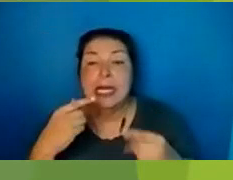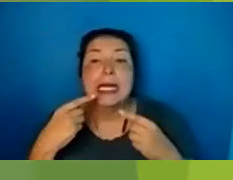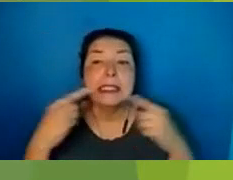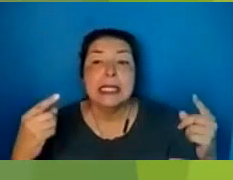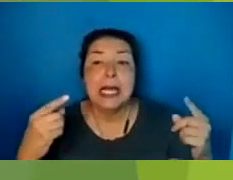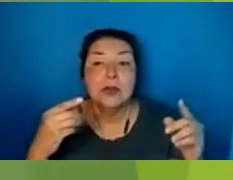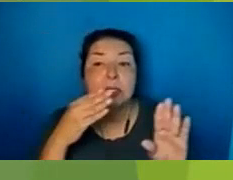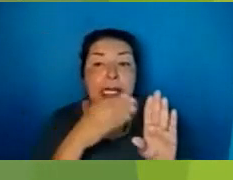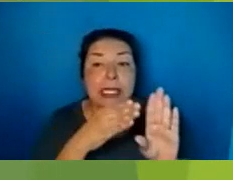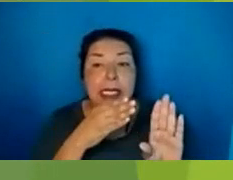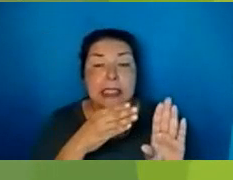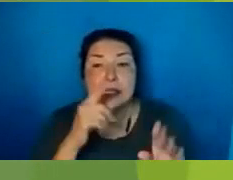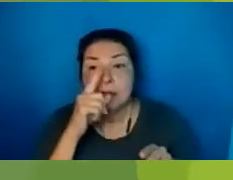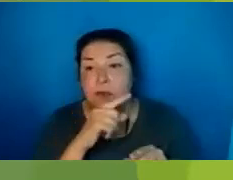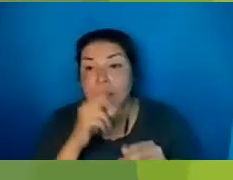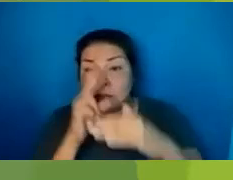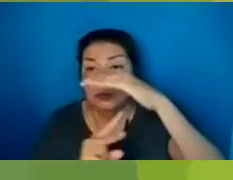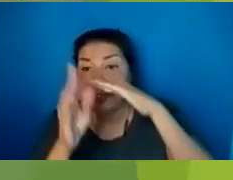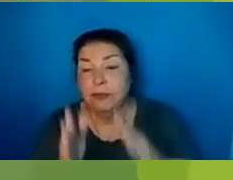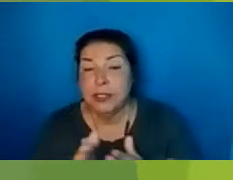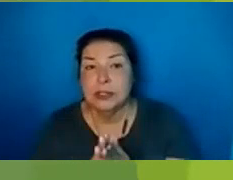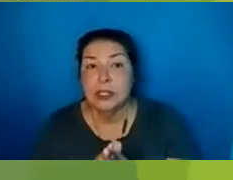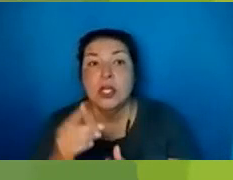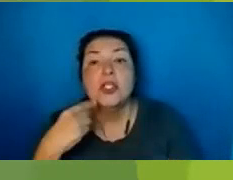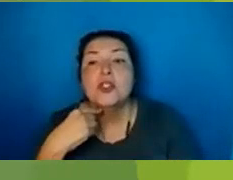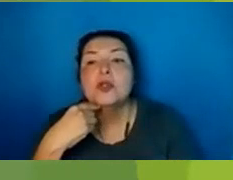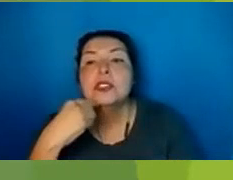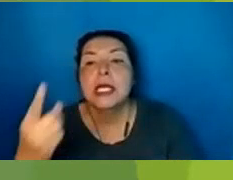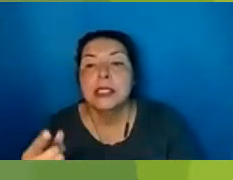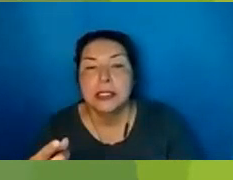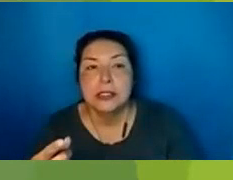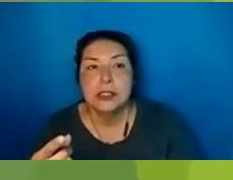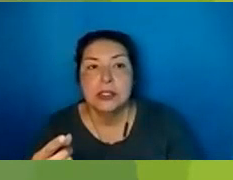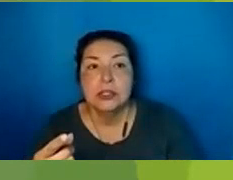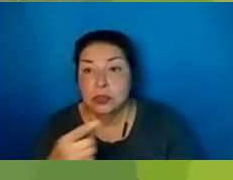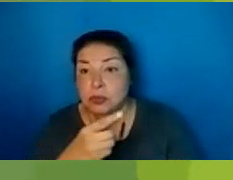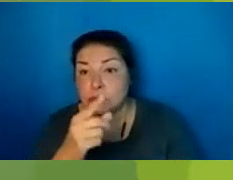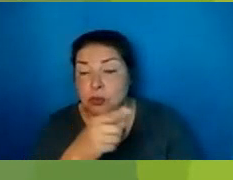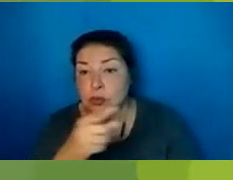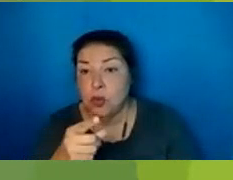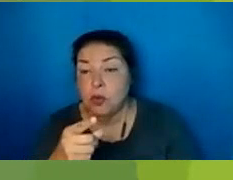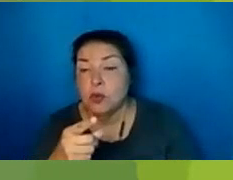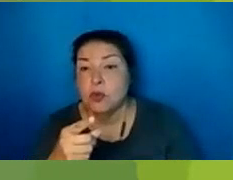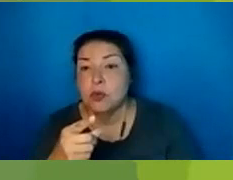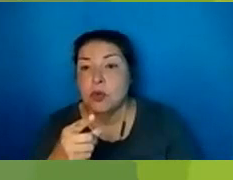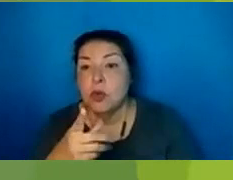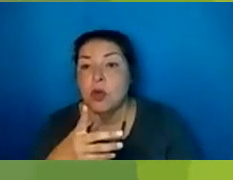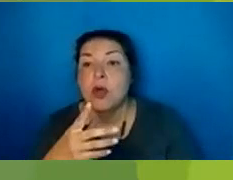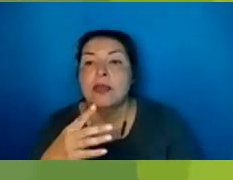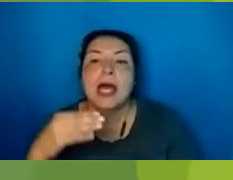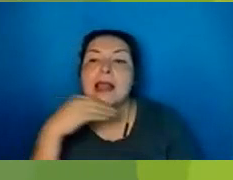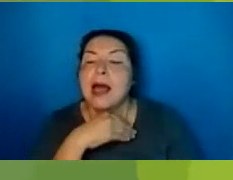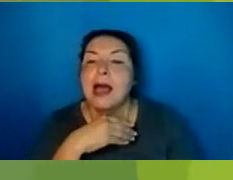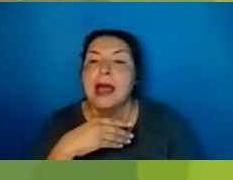the false prophets. So tell it to those who plaster it over with whitewash that it